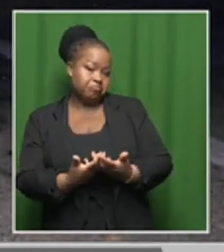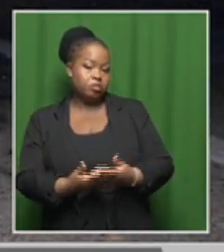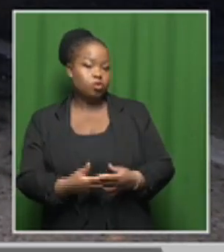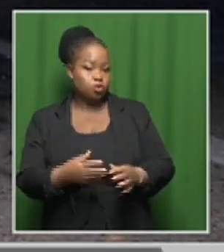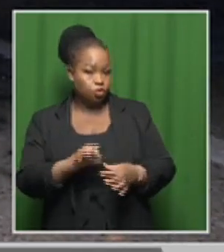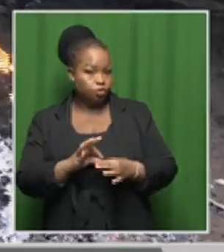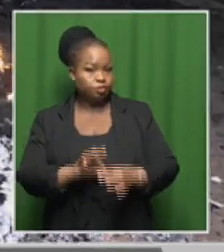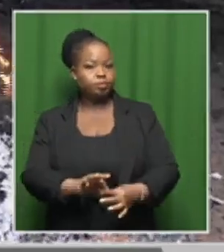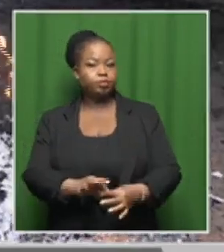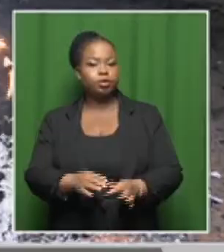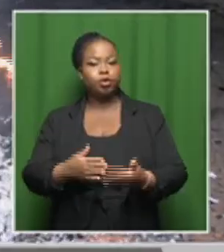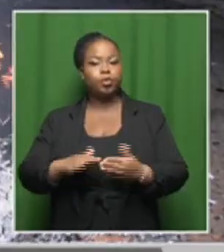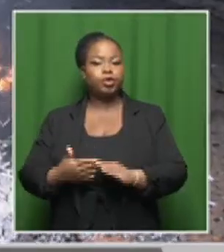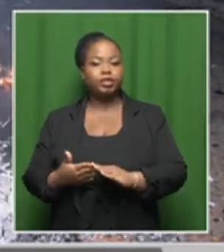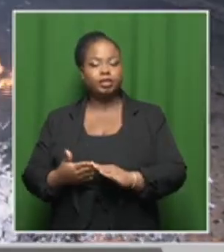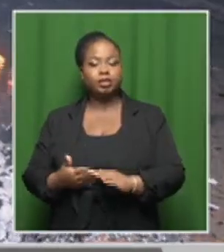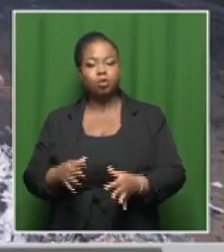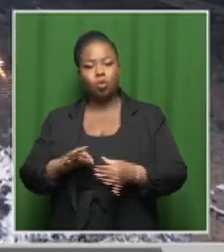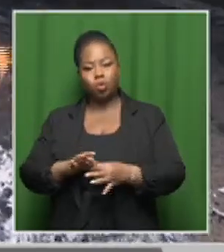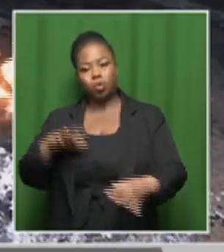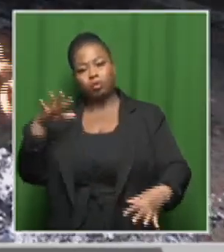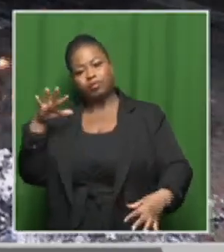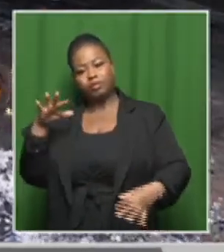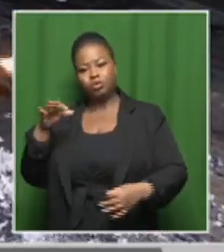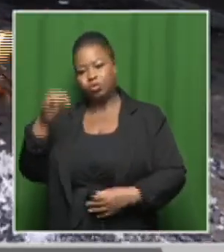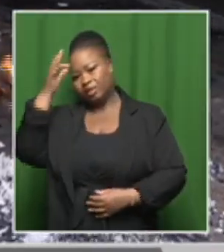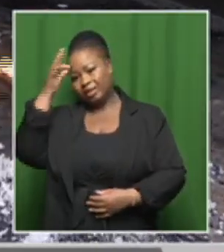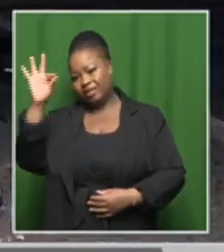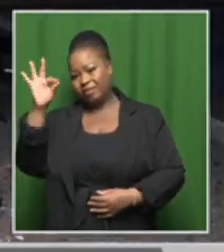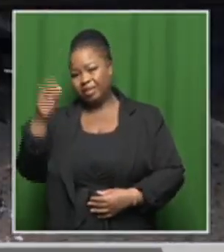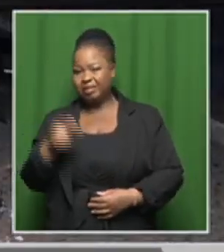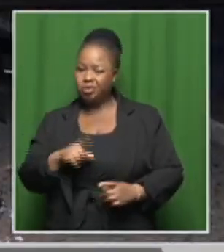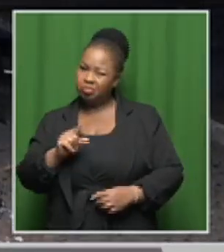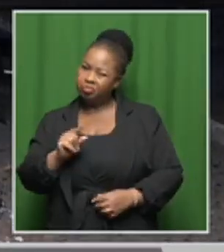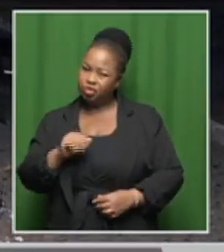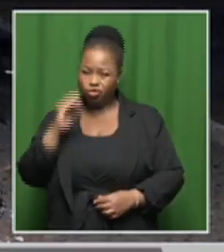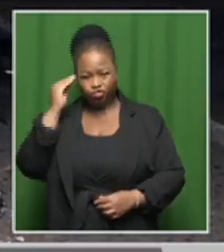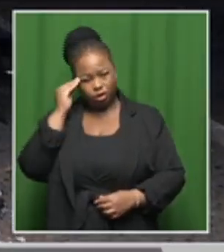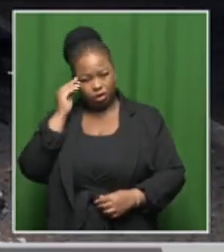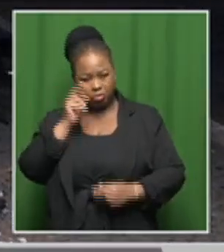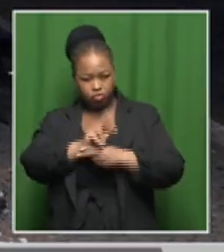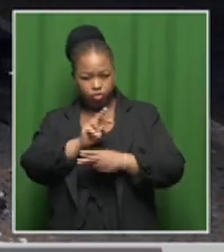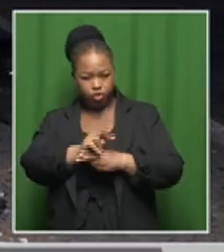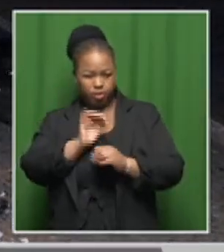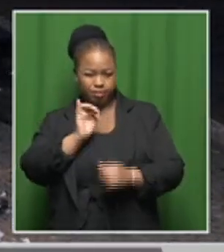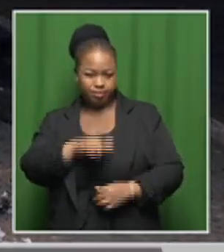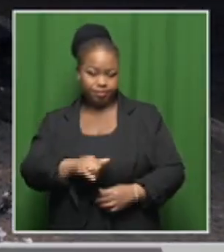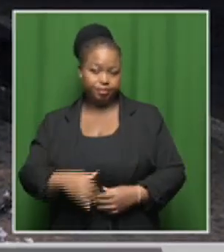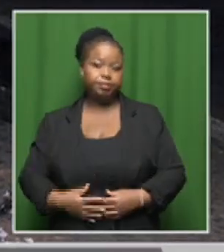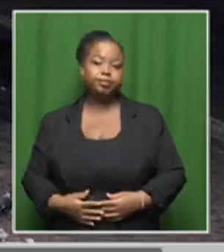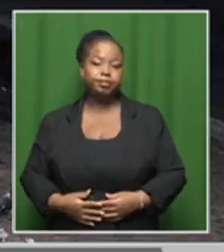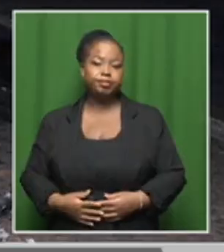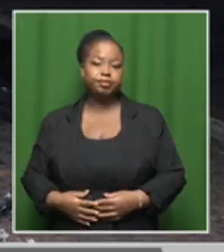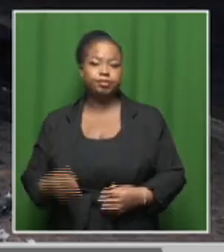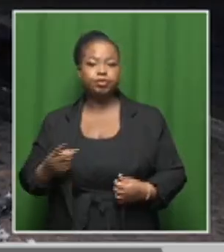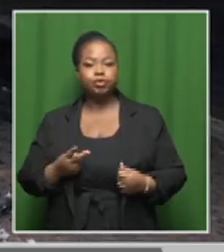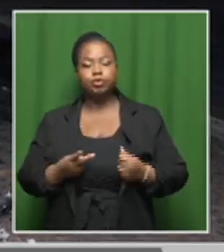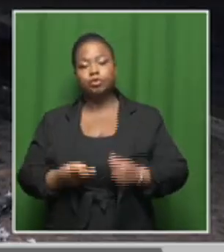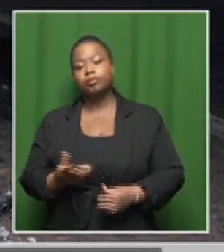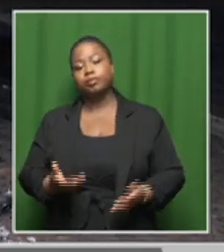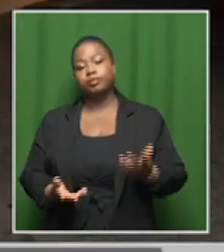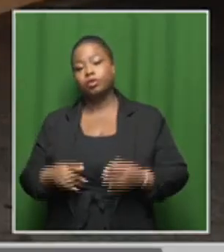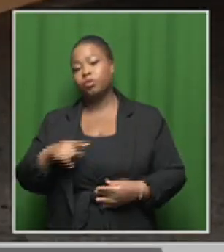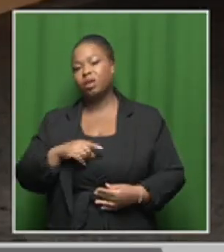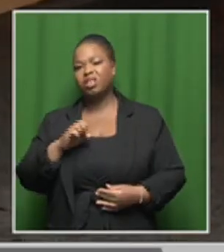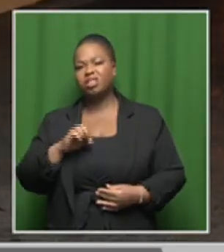grassroots movements or they're too far embedded in the state. And so it's going to be interesting to monitor that. And just ideologically, because the